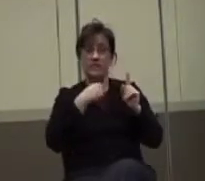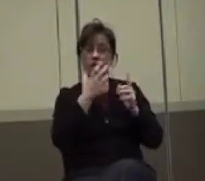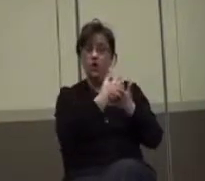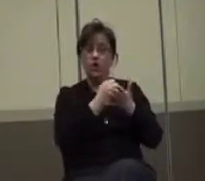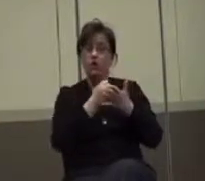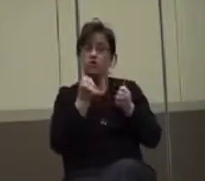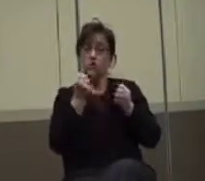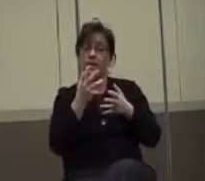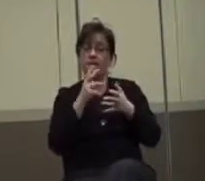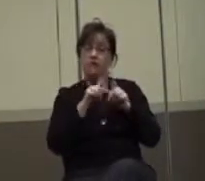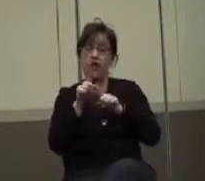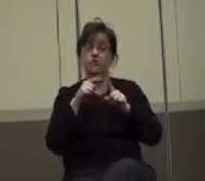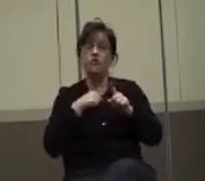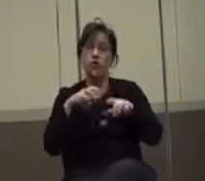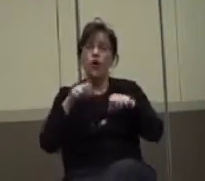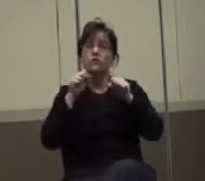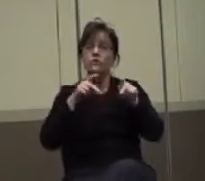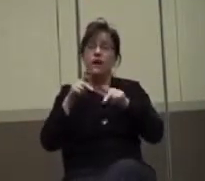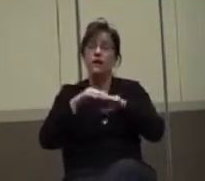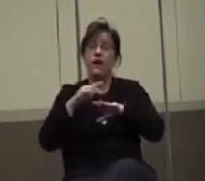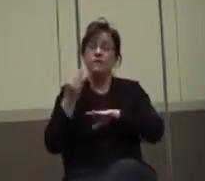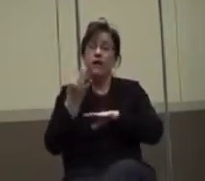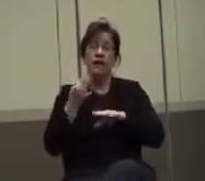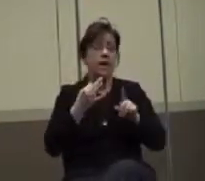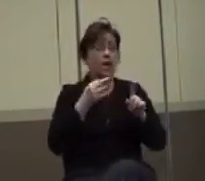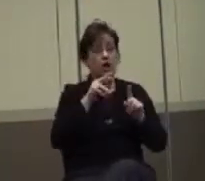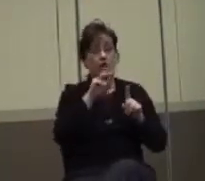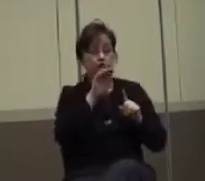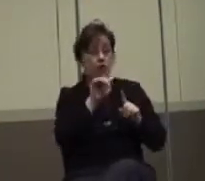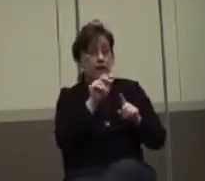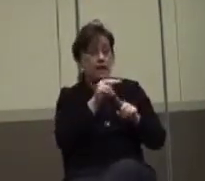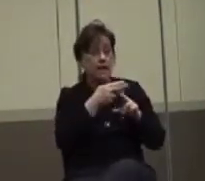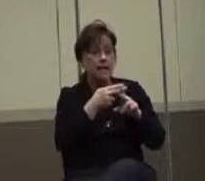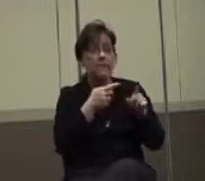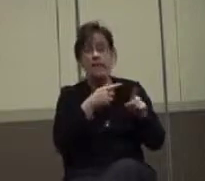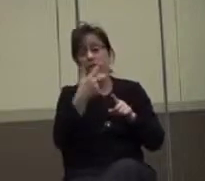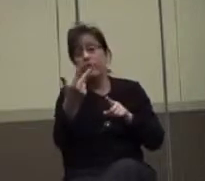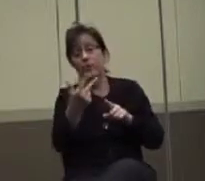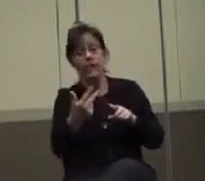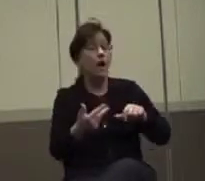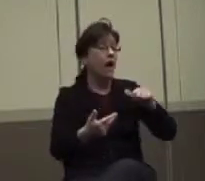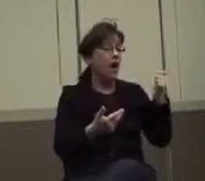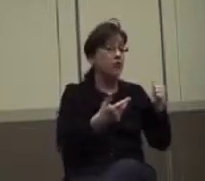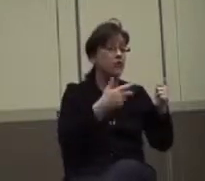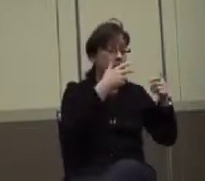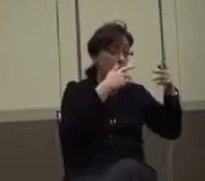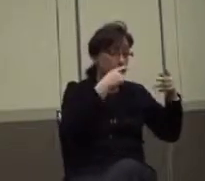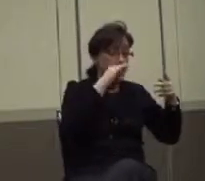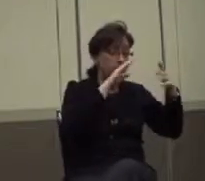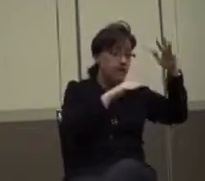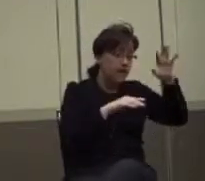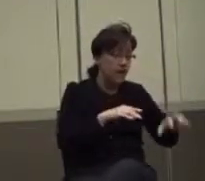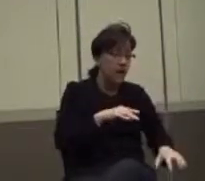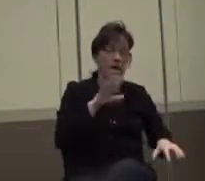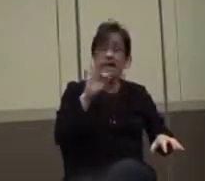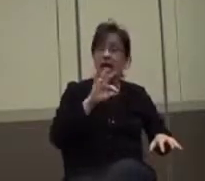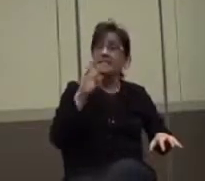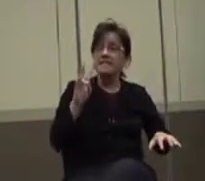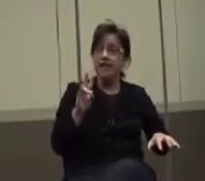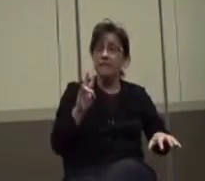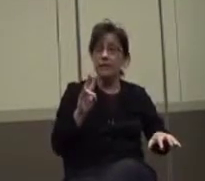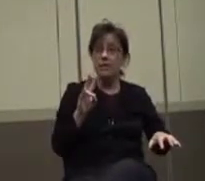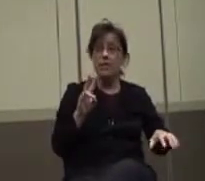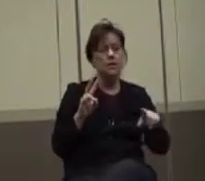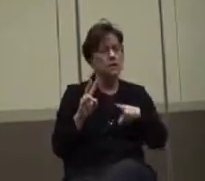look at Ryan's name, and Ryan's got 3 stars, right? Everybody else has got 97. Right? That stopped being a reward system